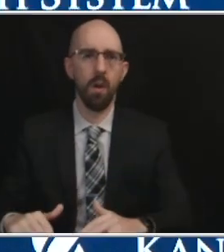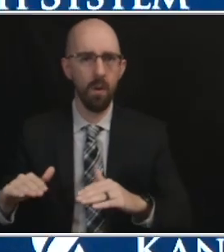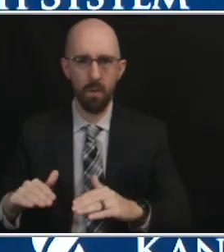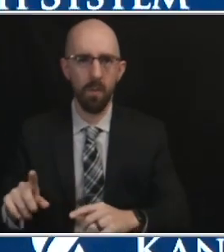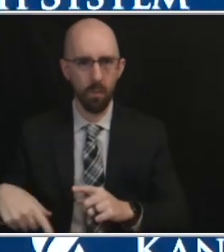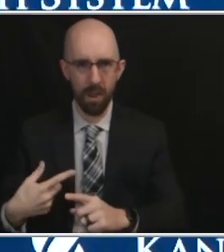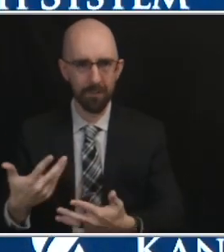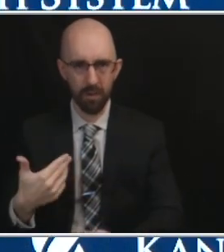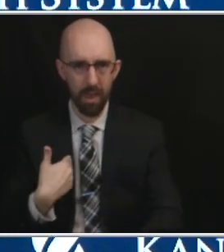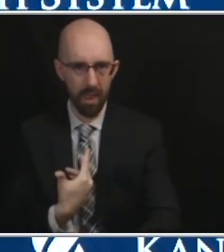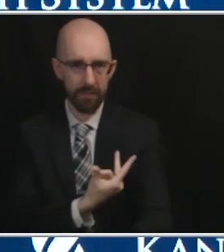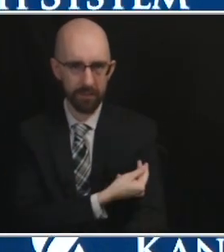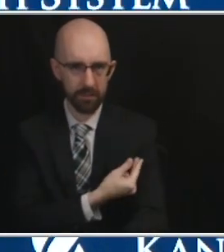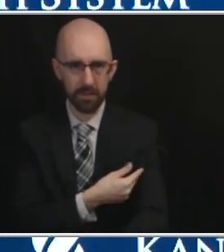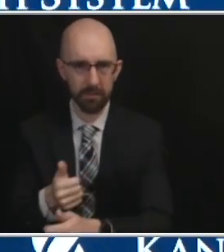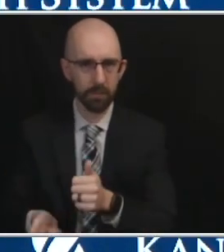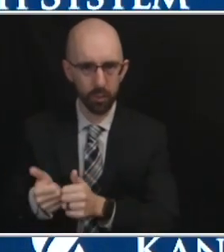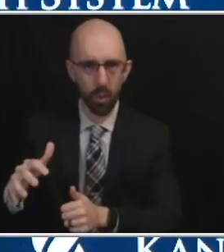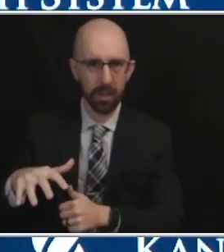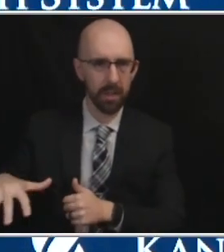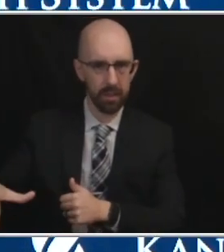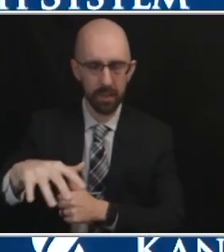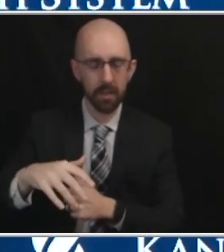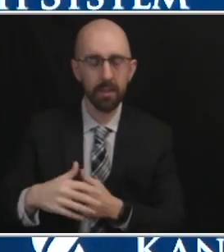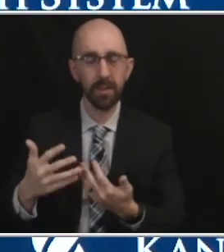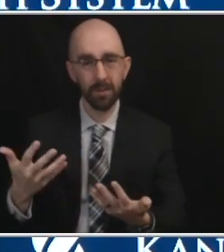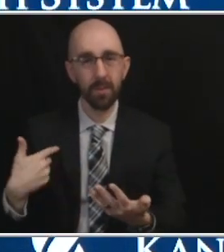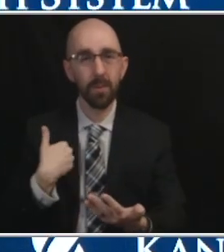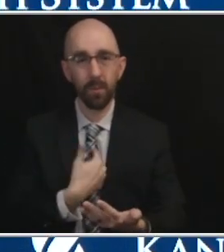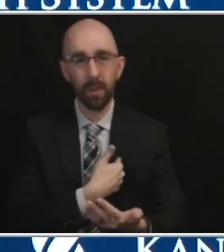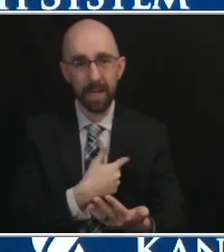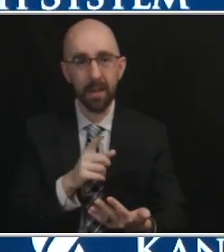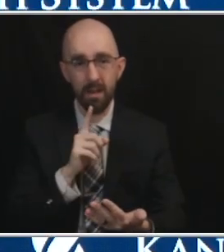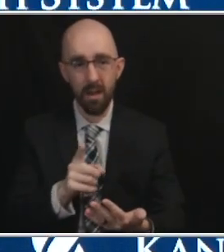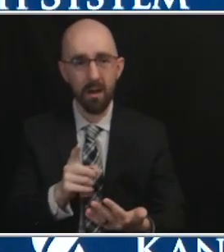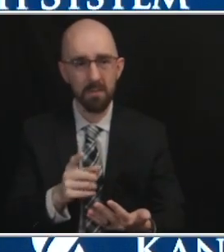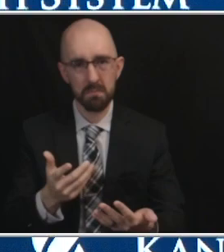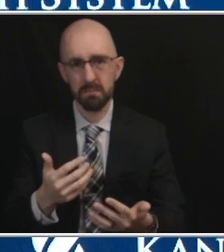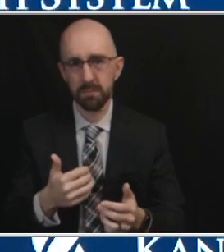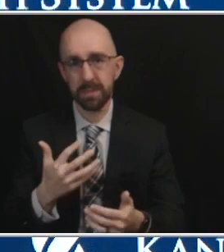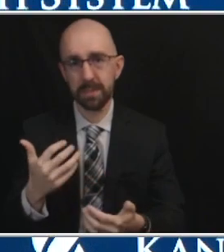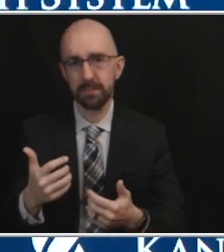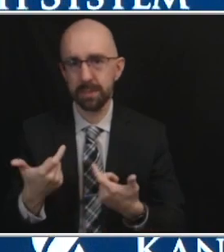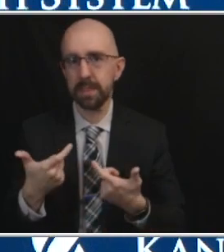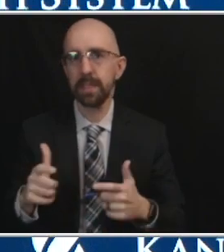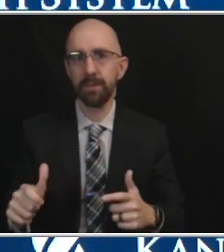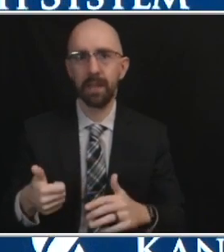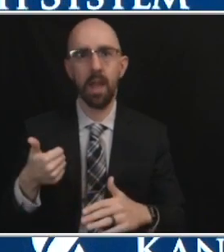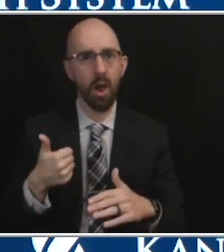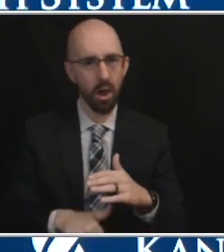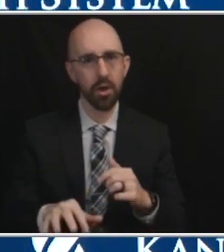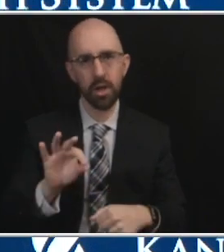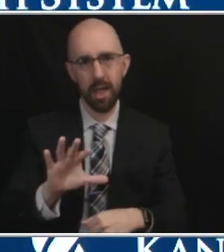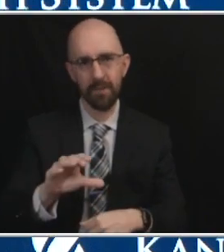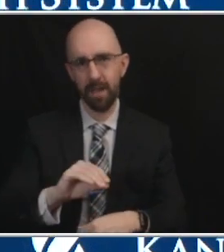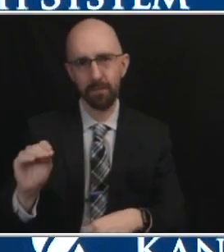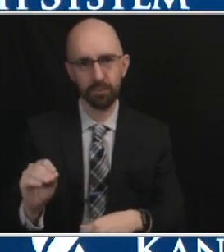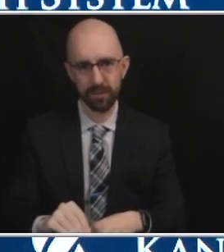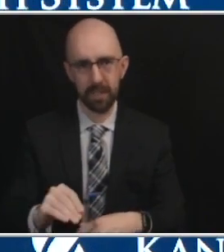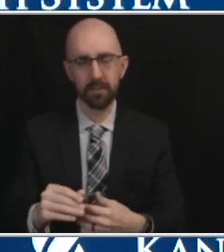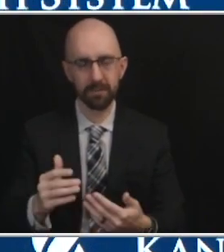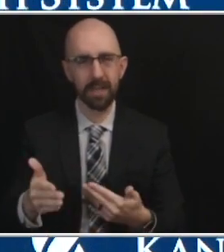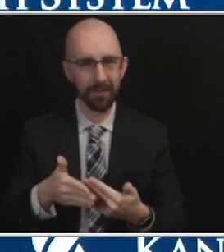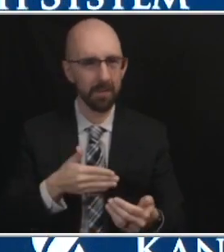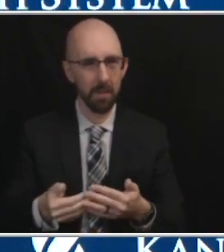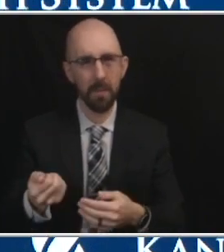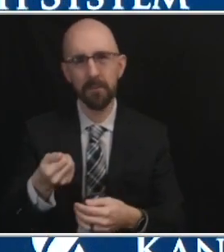is the important thing to remember, is we have fallen, we would say significantly under 95%, even though it is those few